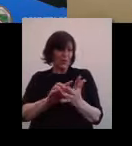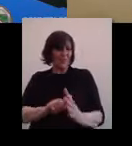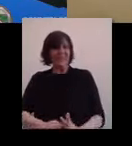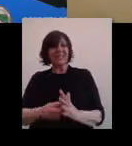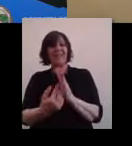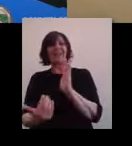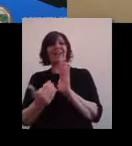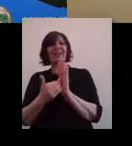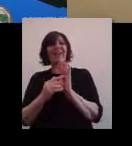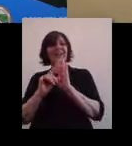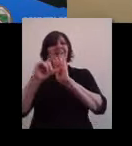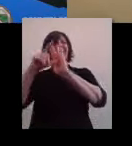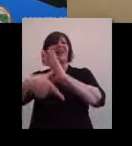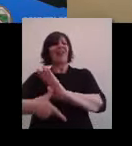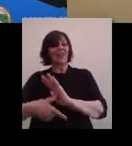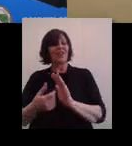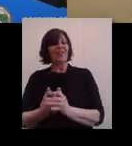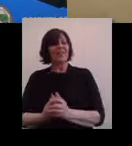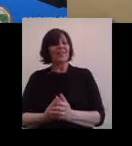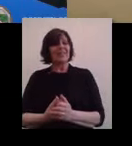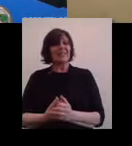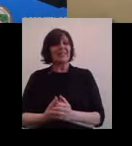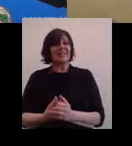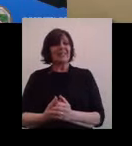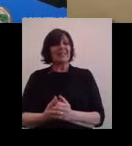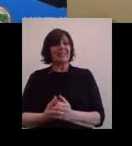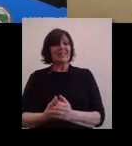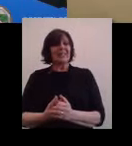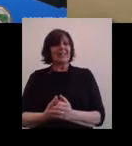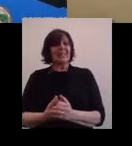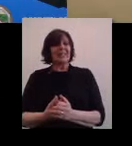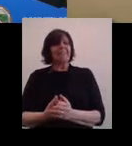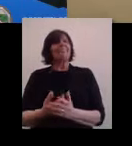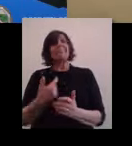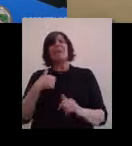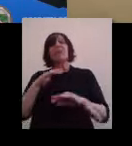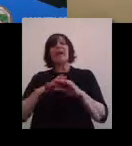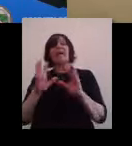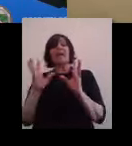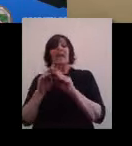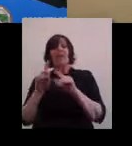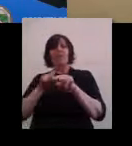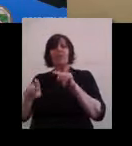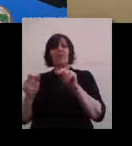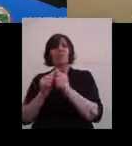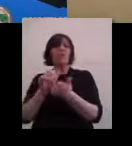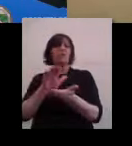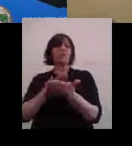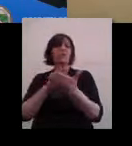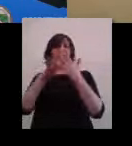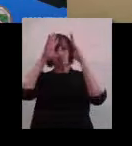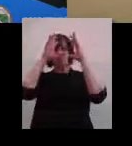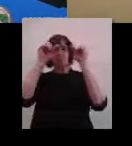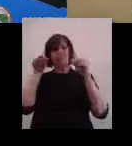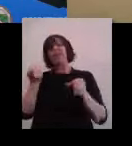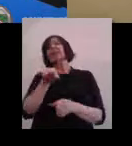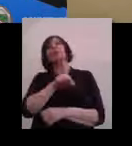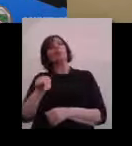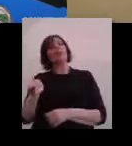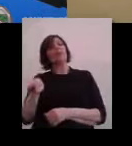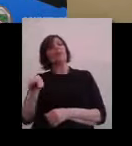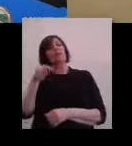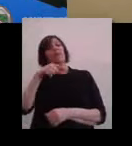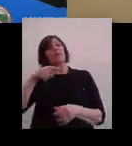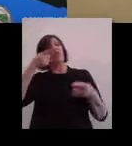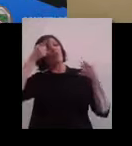new school year? I was on a conference call with superintendents earlier this week, and we're agreeing to try to